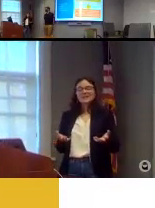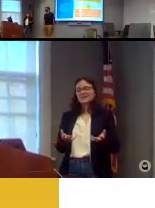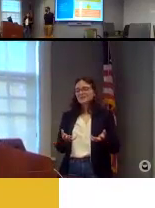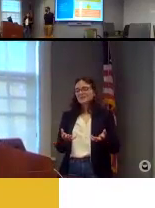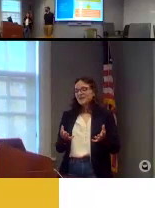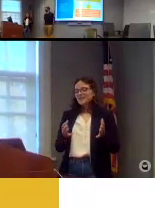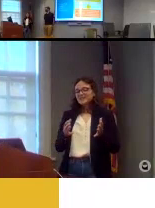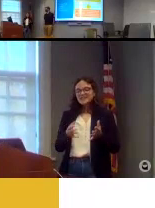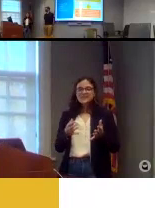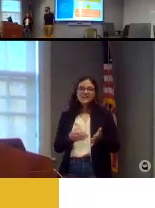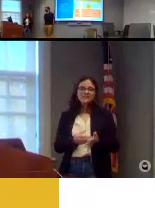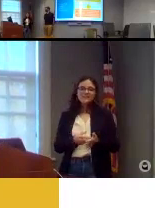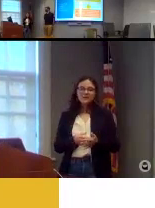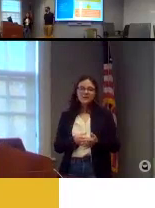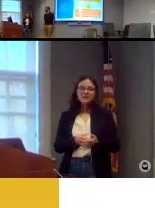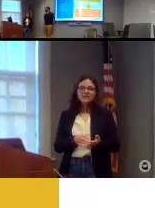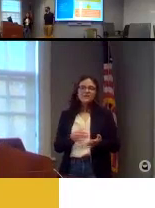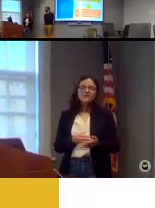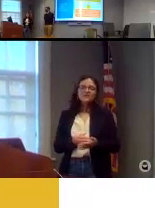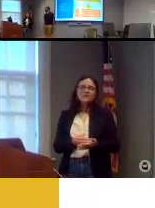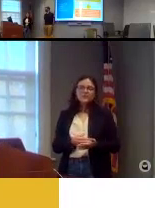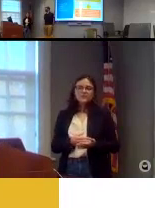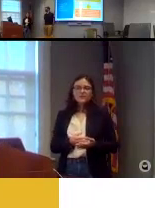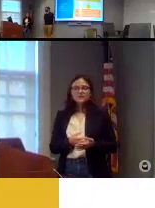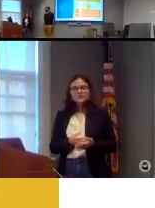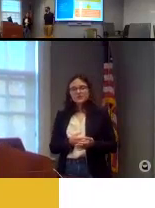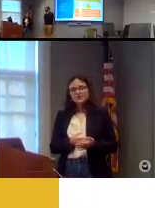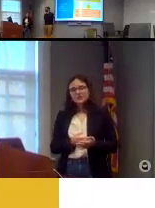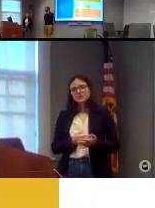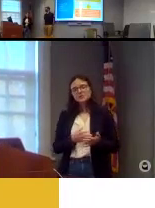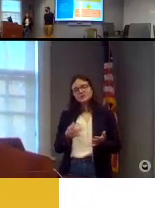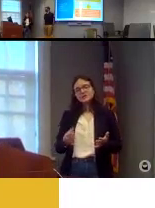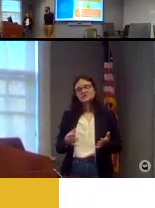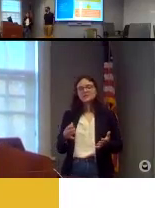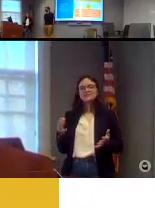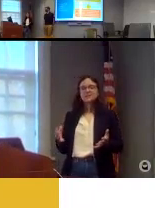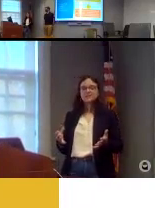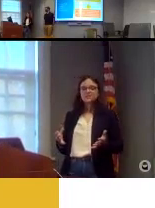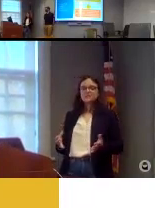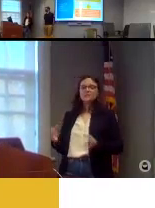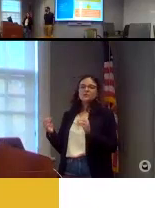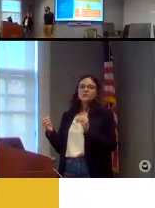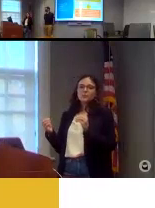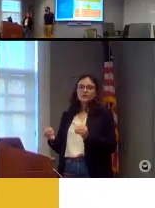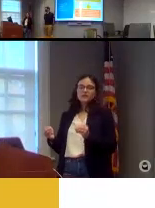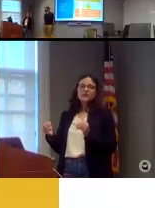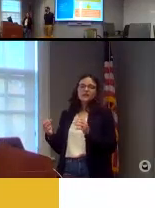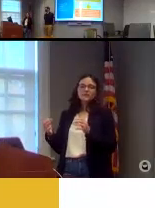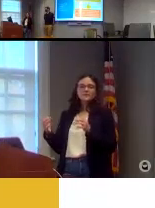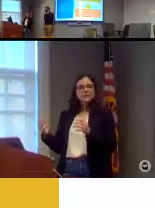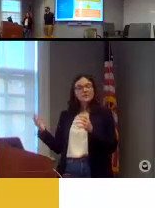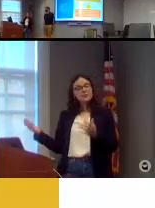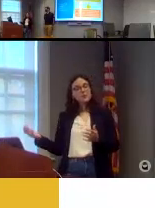this analysis. The data come from the American School of Oriental Research Cultural Heritage Initiative